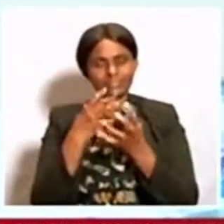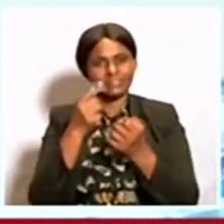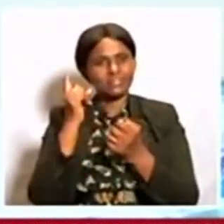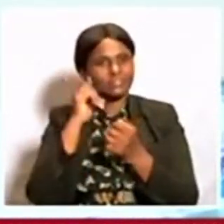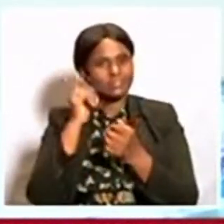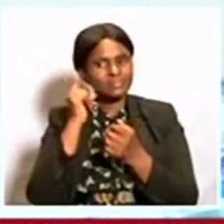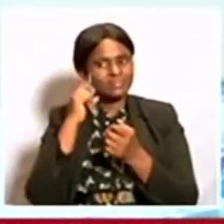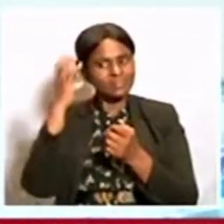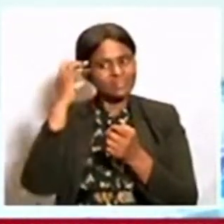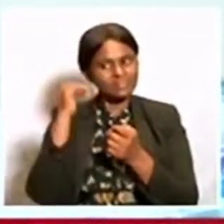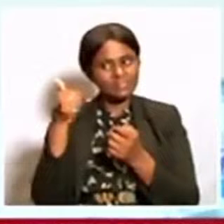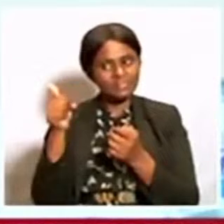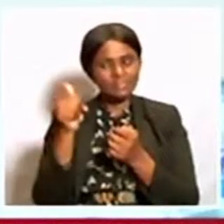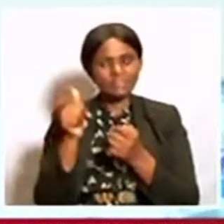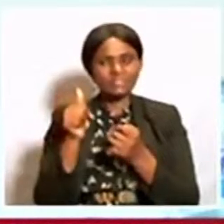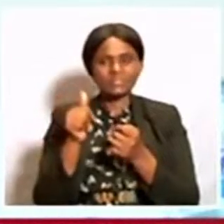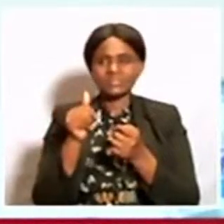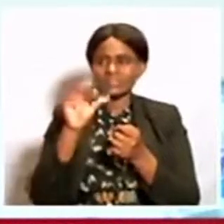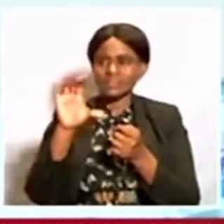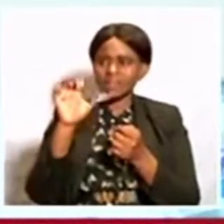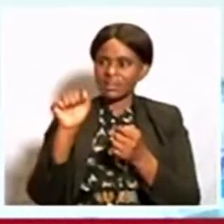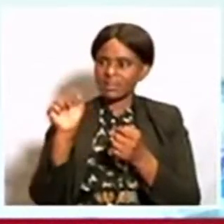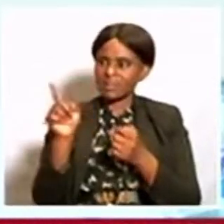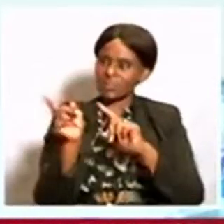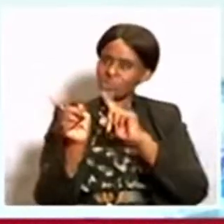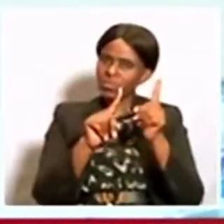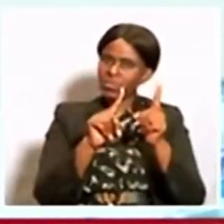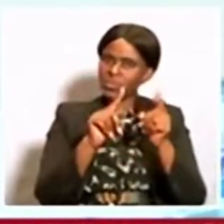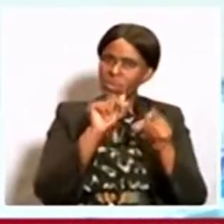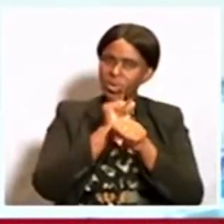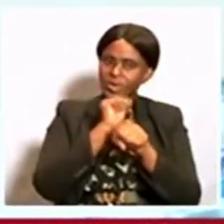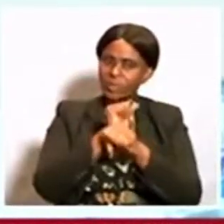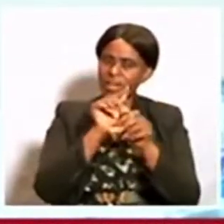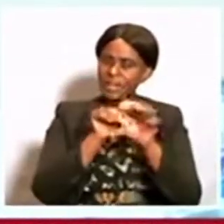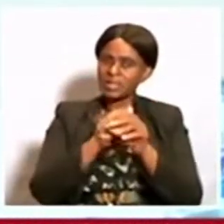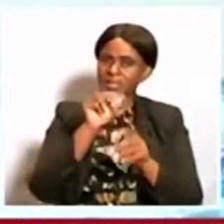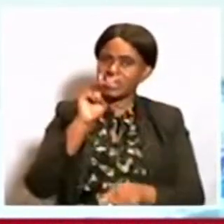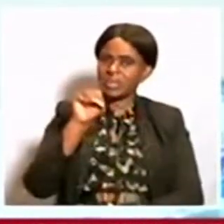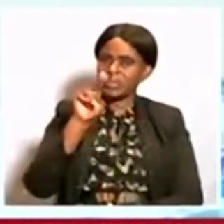these officers. When did you go, council secretary? When did you go to Mushinda?